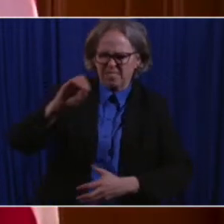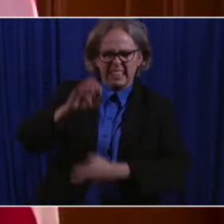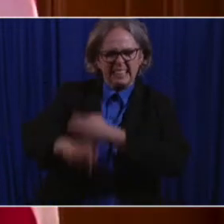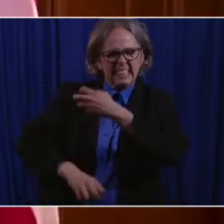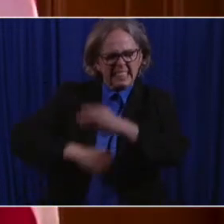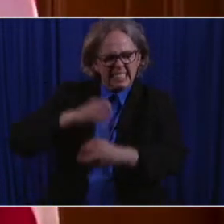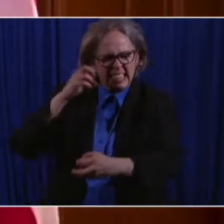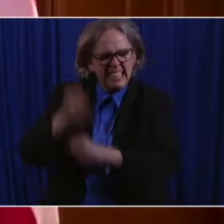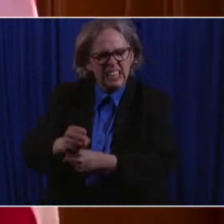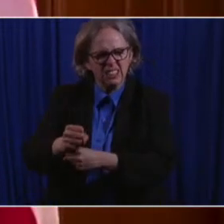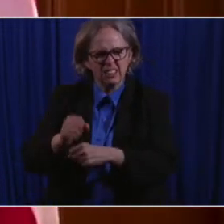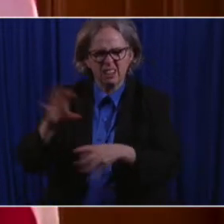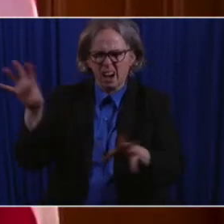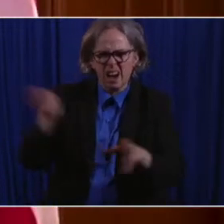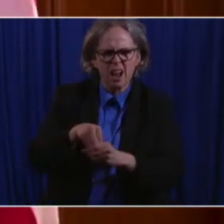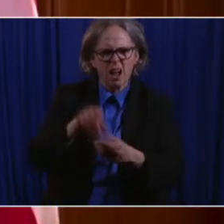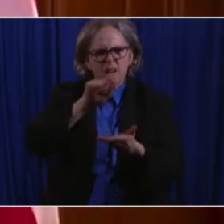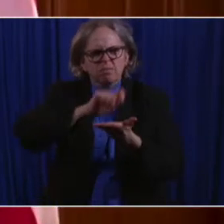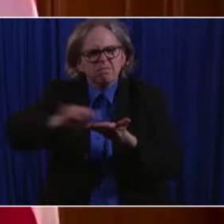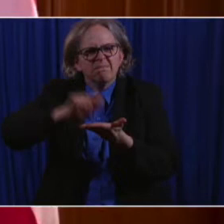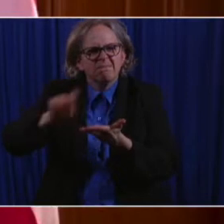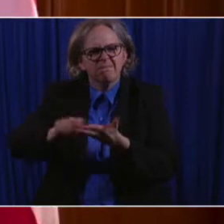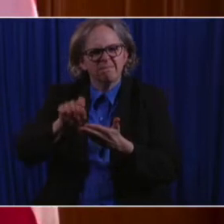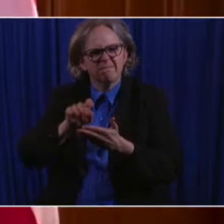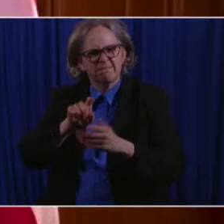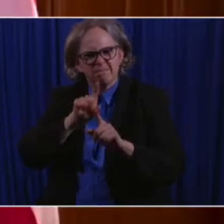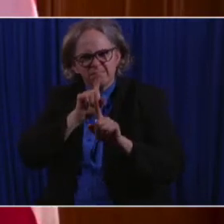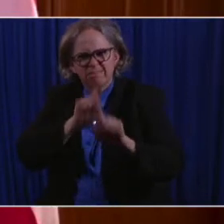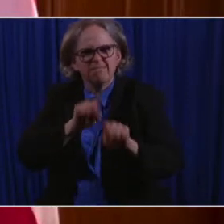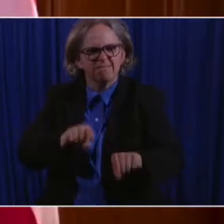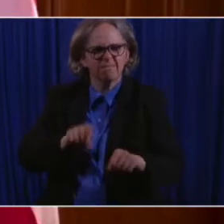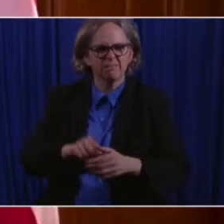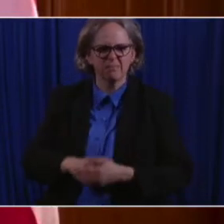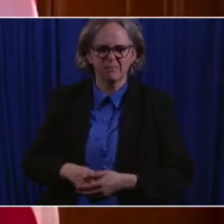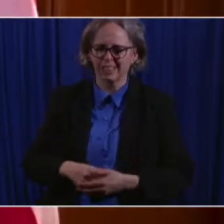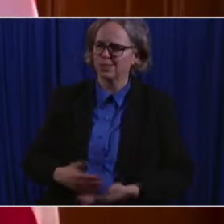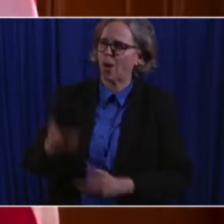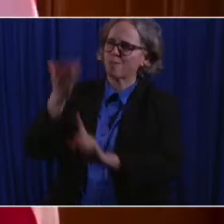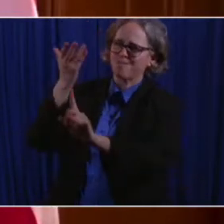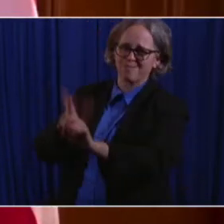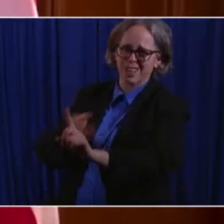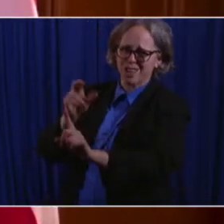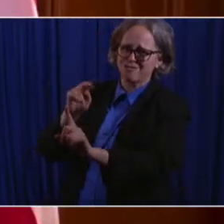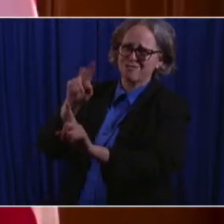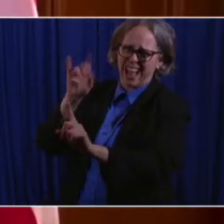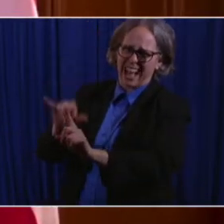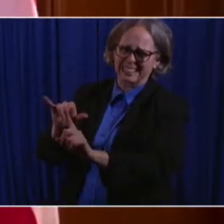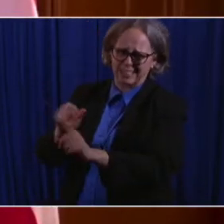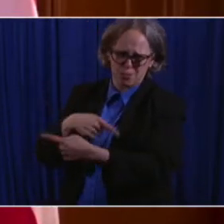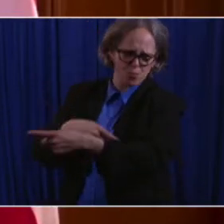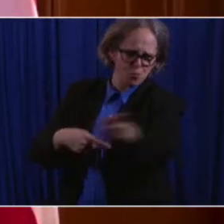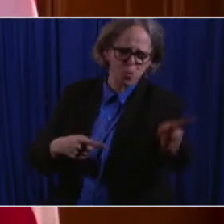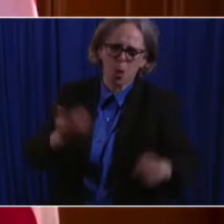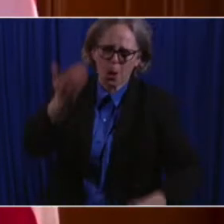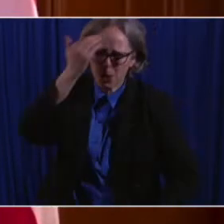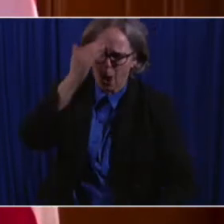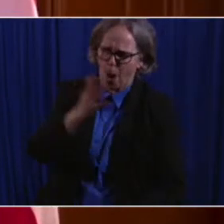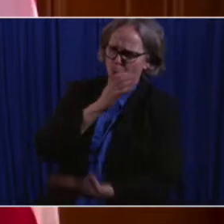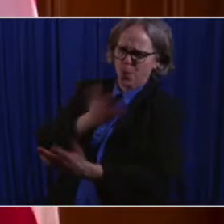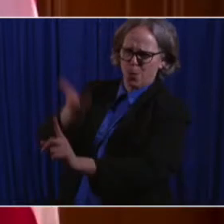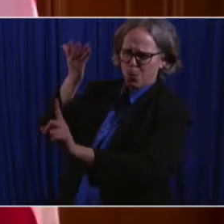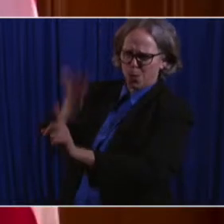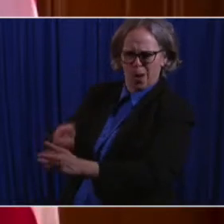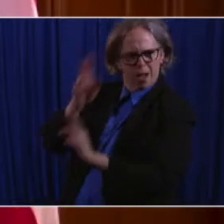15. Randy is certainly well-known, noted, respected for